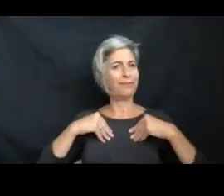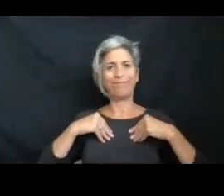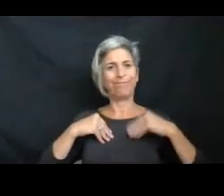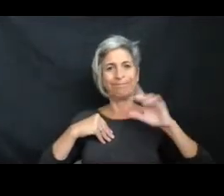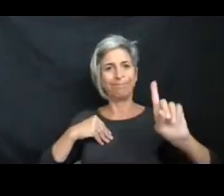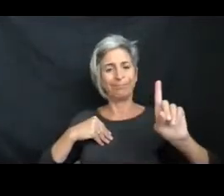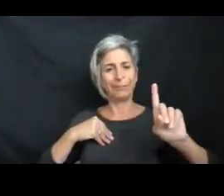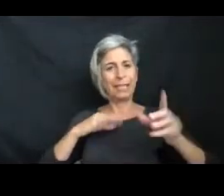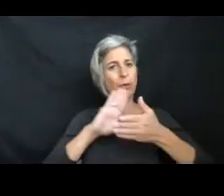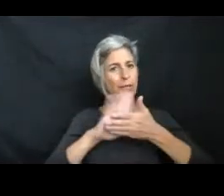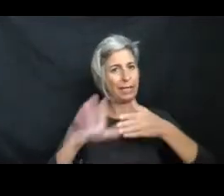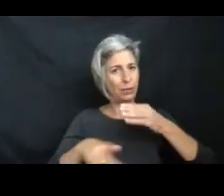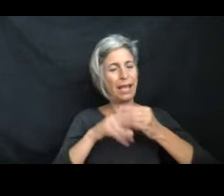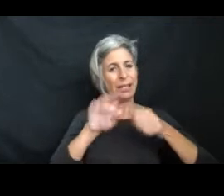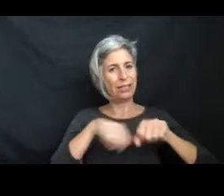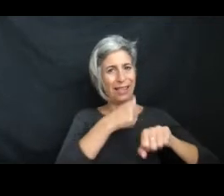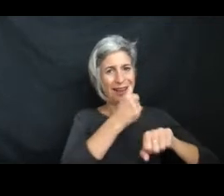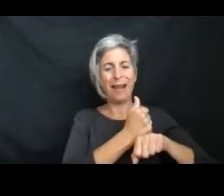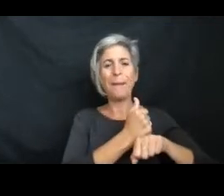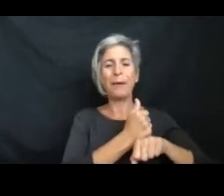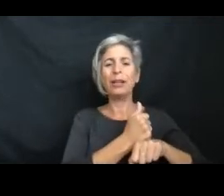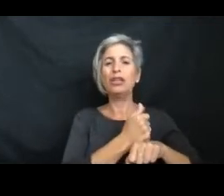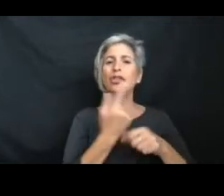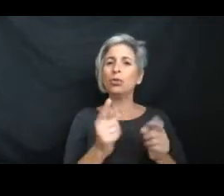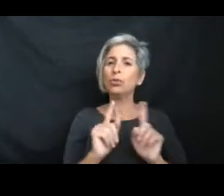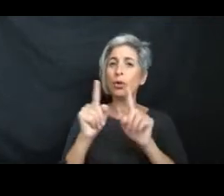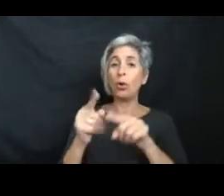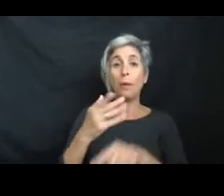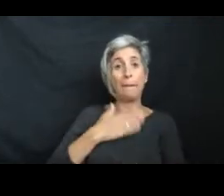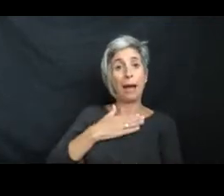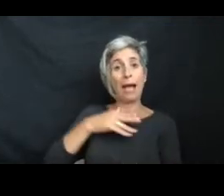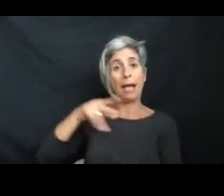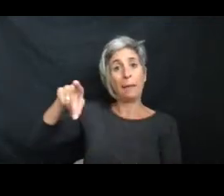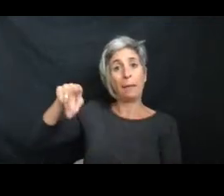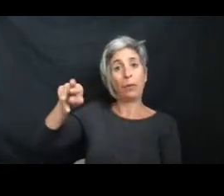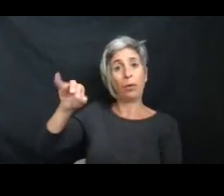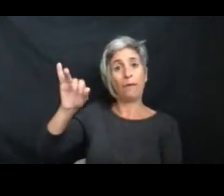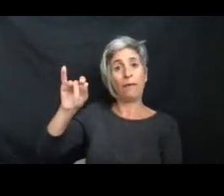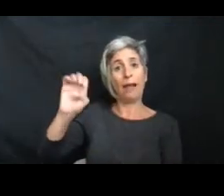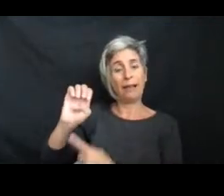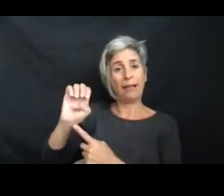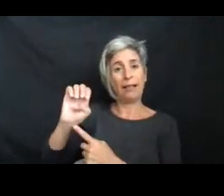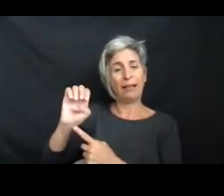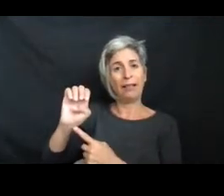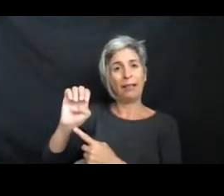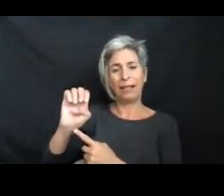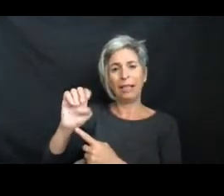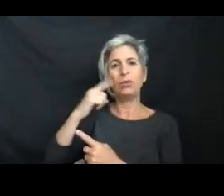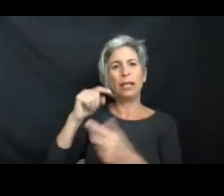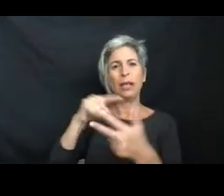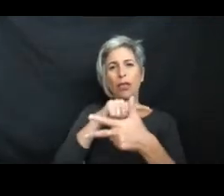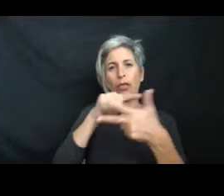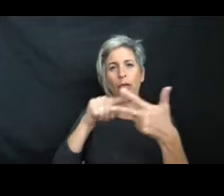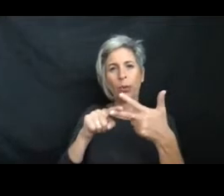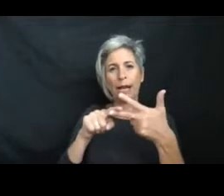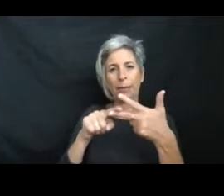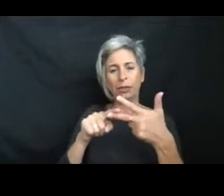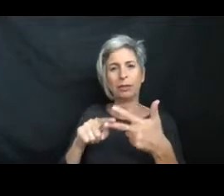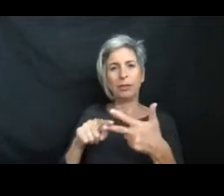nice feature that we had set up for this. So you'll mainly just go to my profile, and if you're a company admin, these 3 other options. So